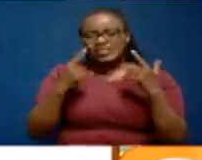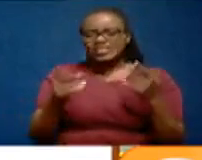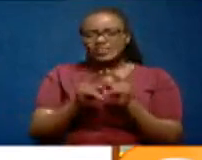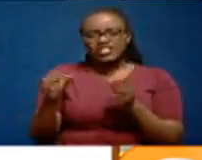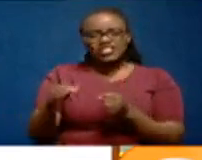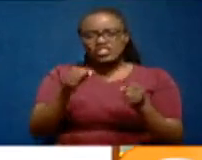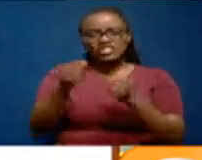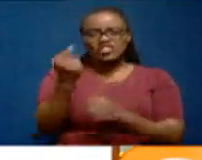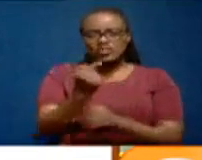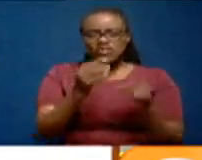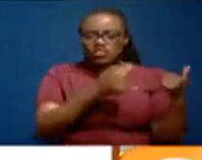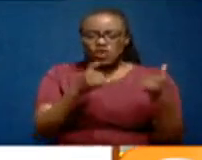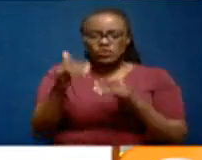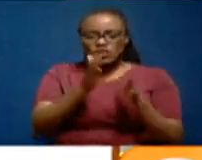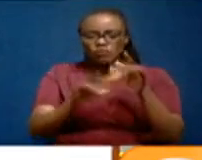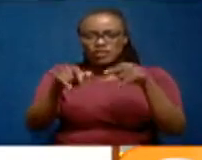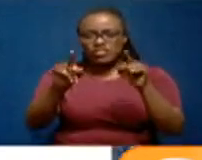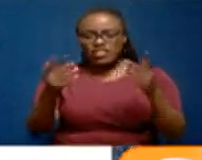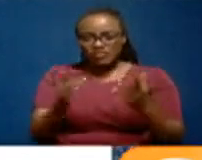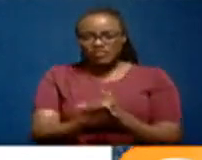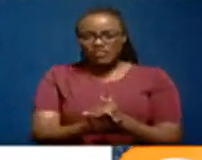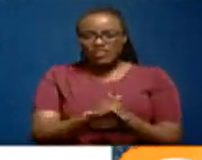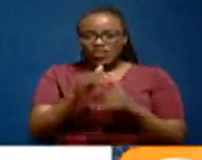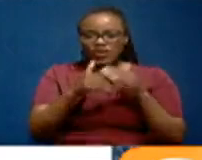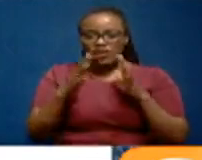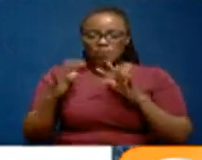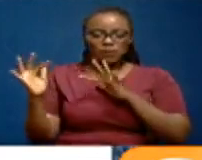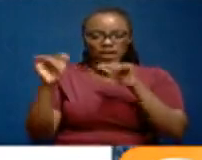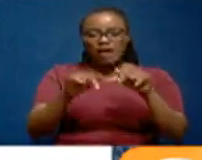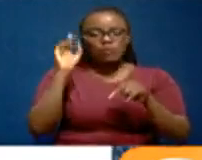strategy tu. Ni kujaribu kujipanga. Kwa watu wote watakuja debate. You know.